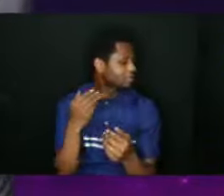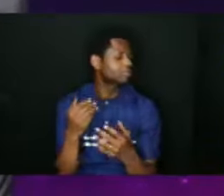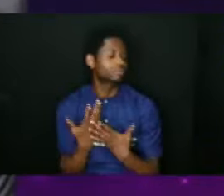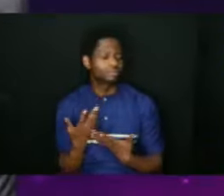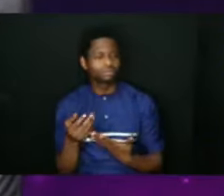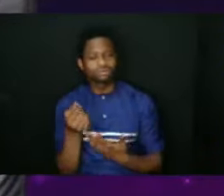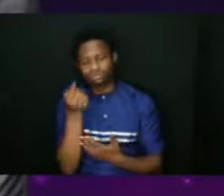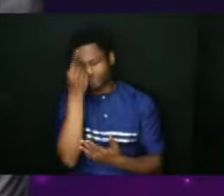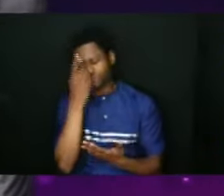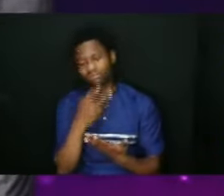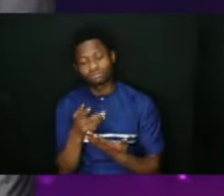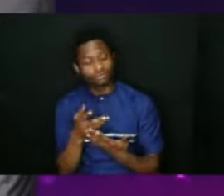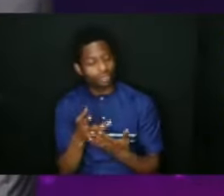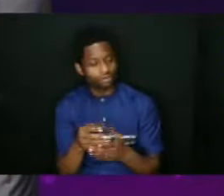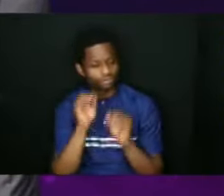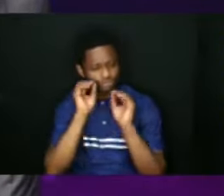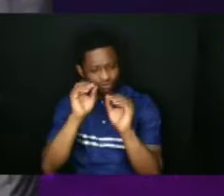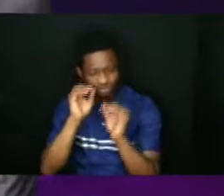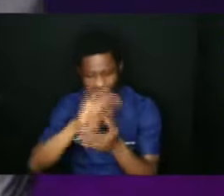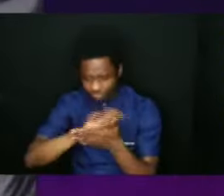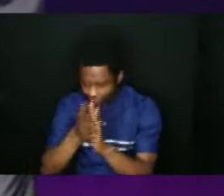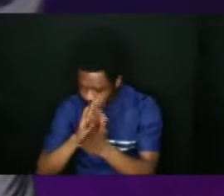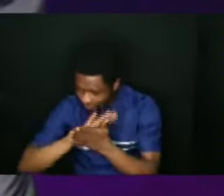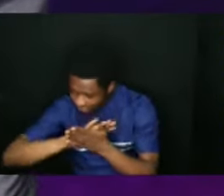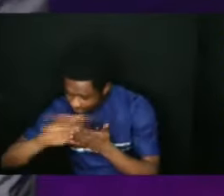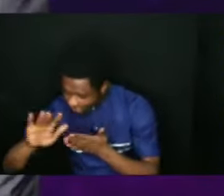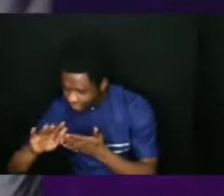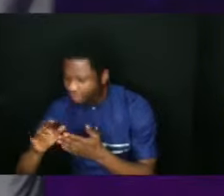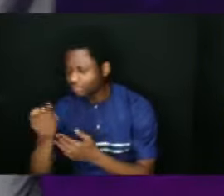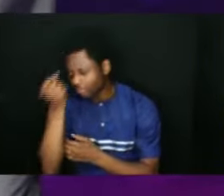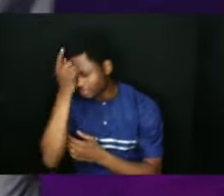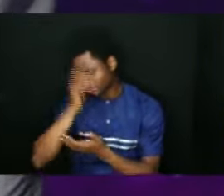doctrine will be clear and sound. Oh, may